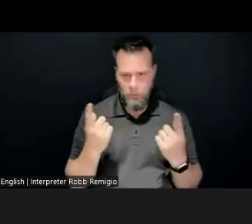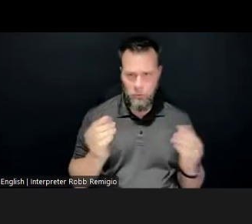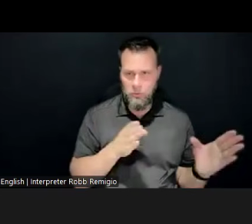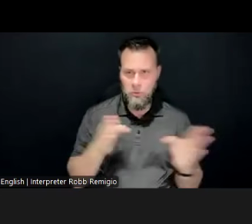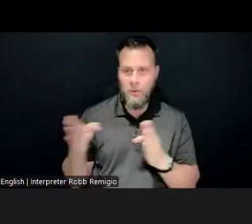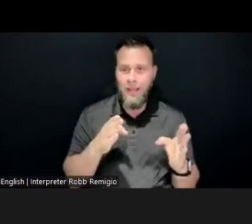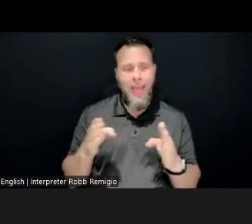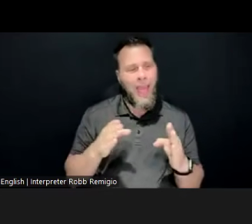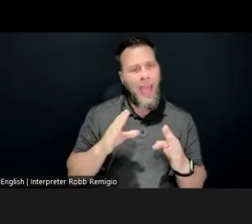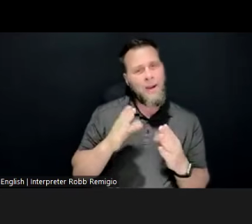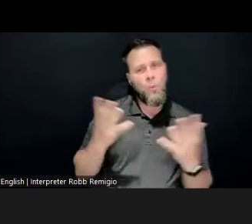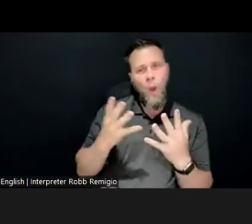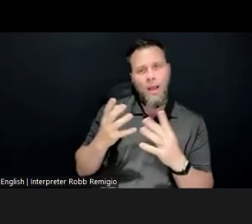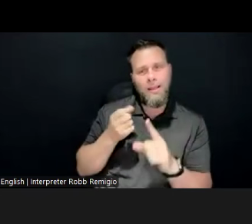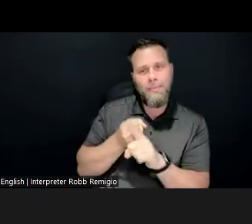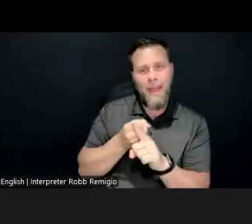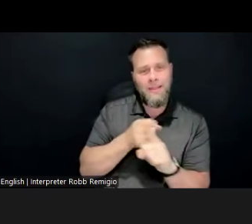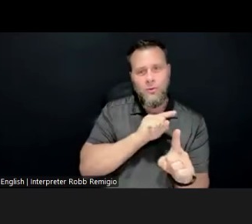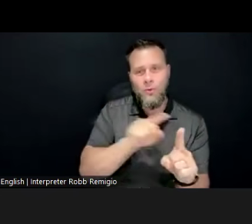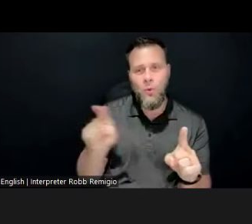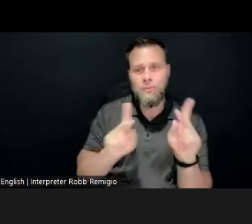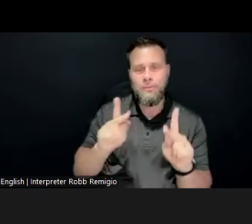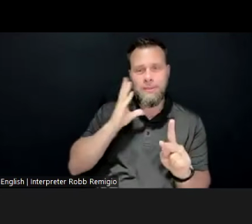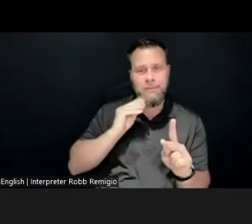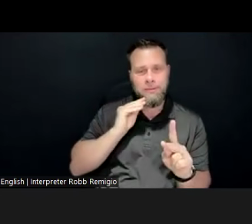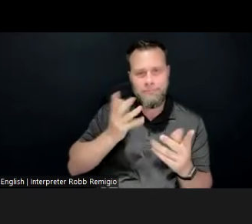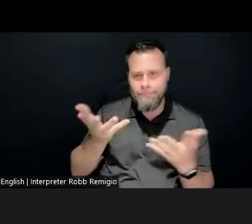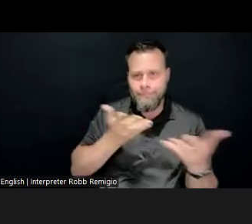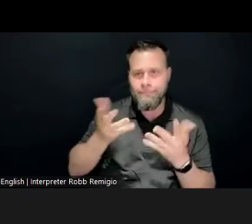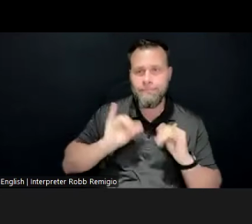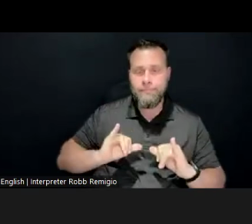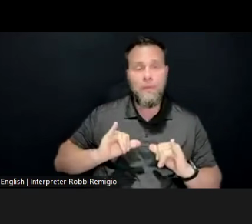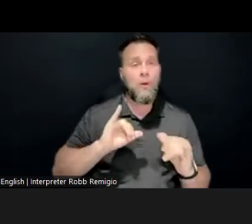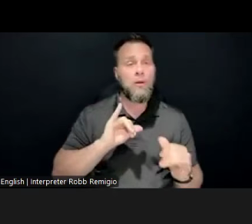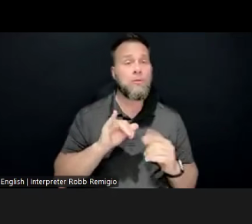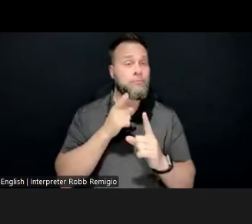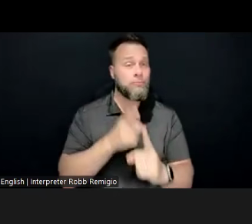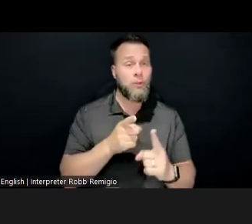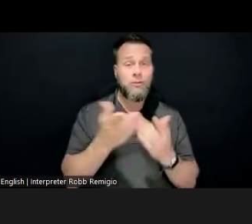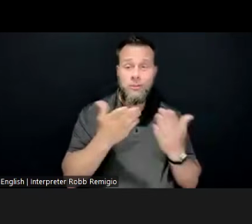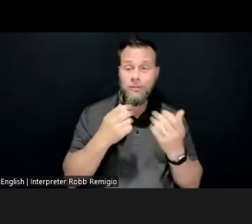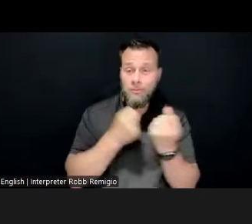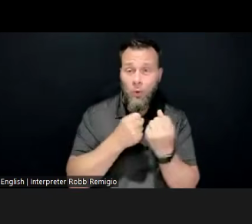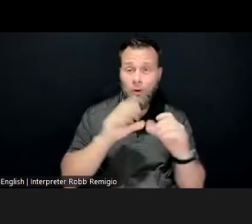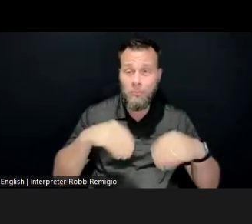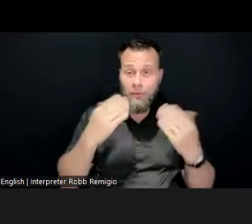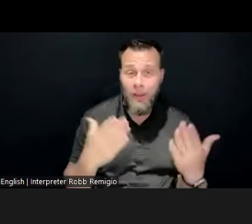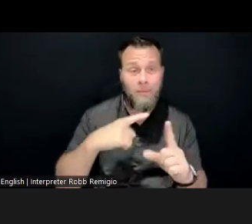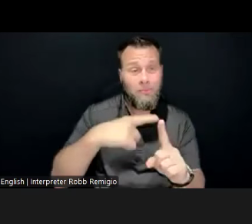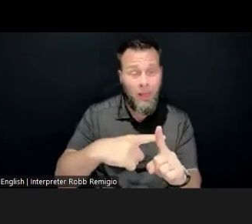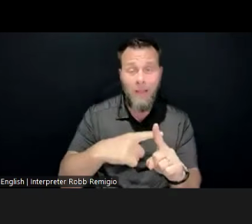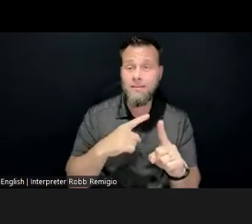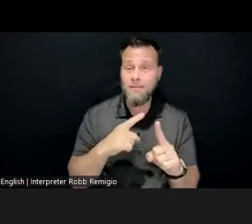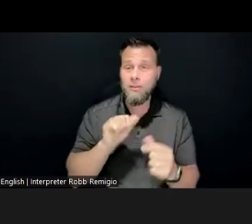individual experiences. Overall, we found that providing access to services and support and addressing the upstream factors